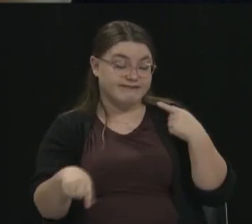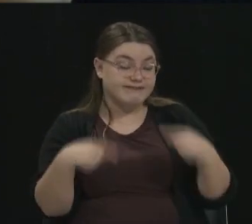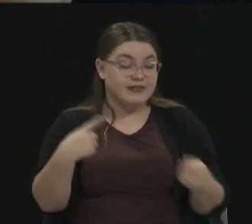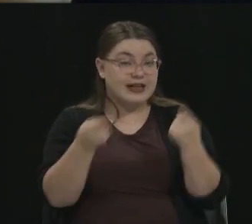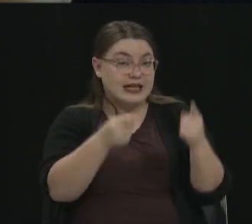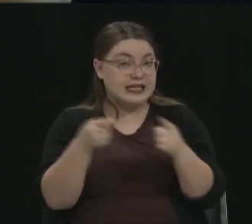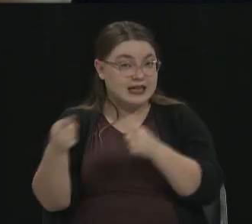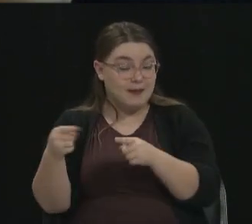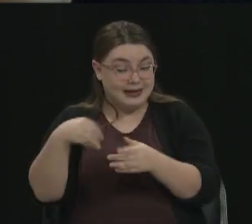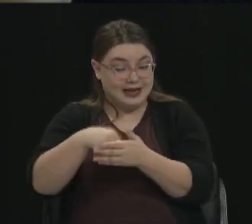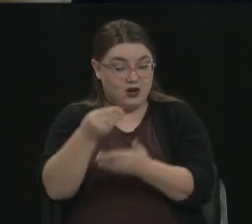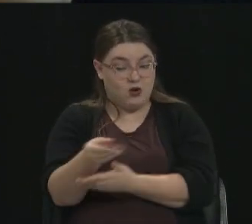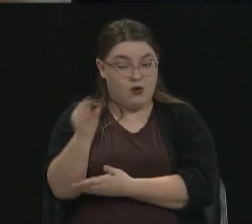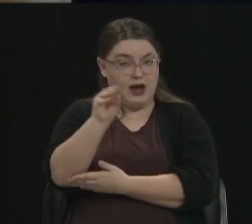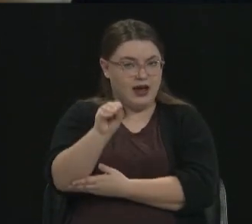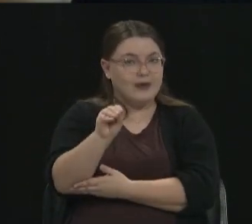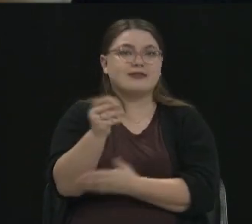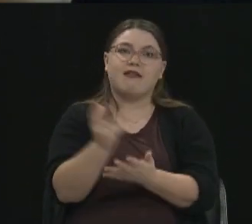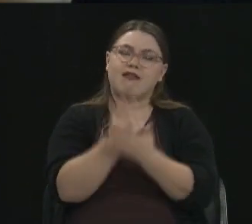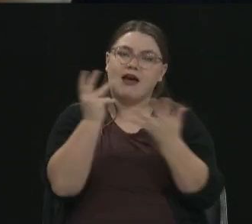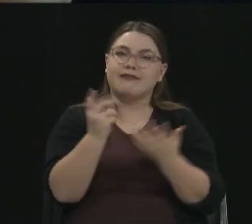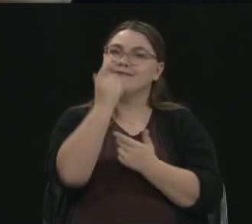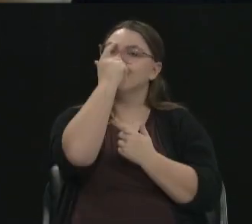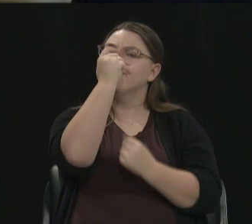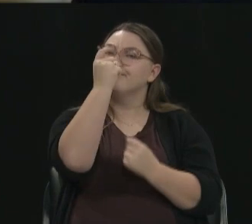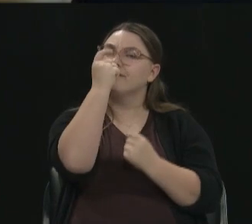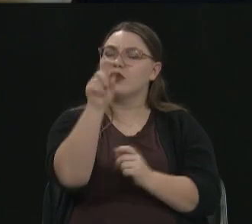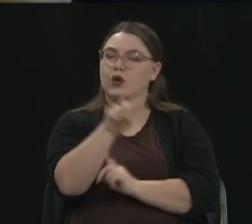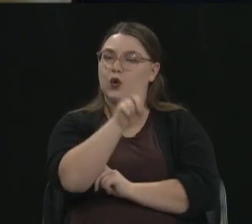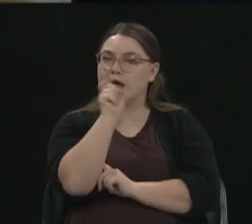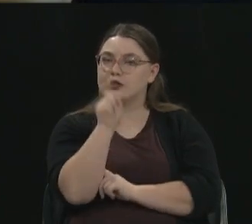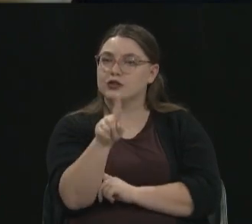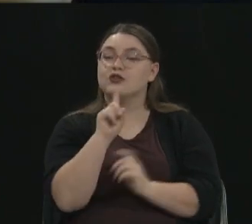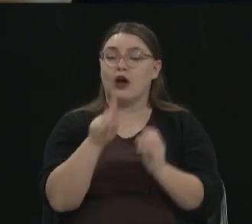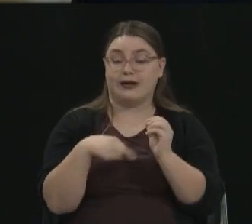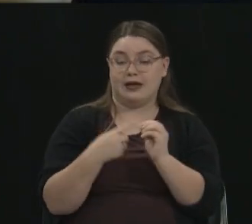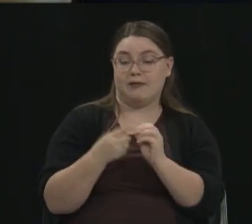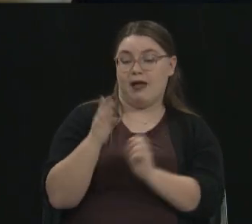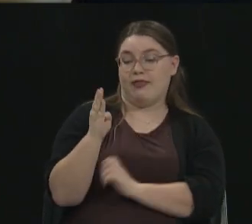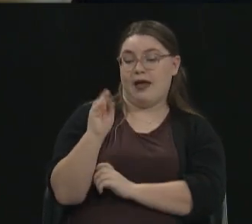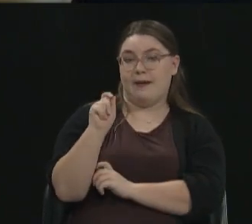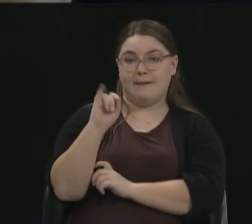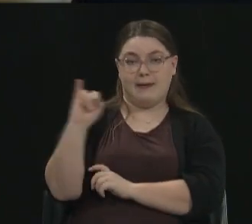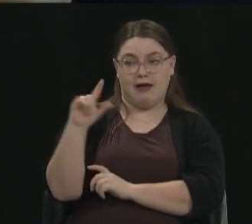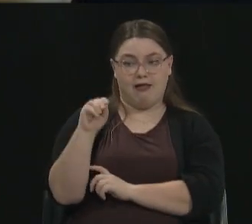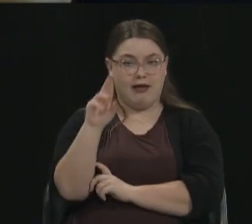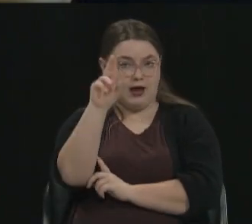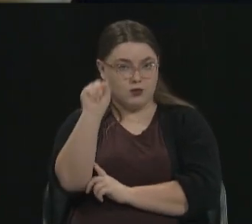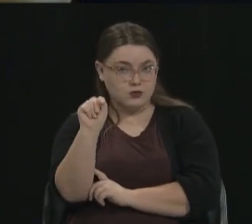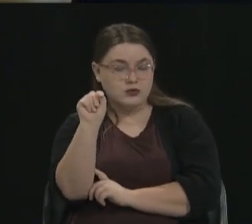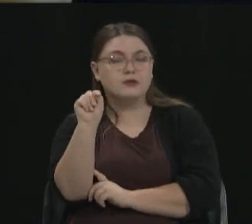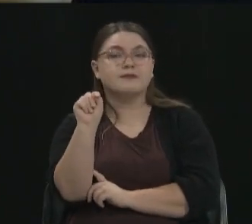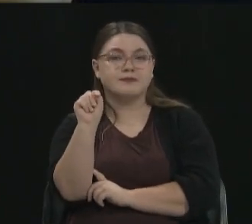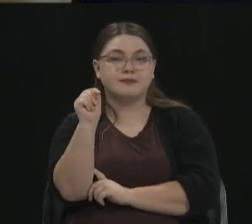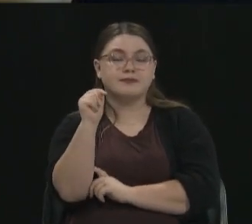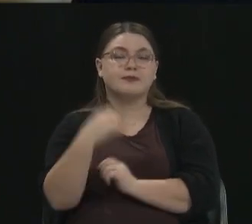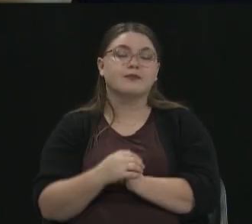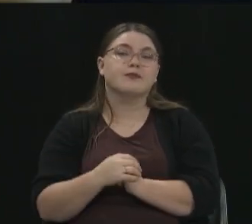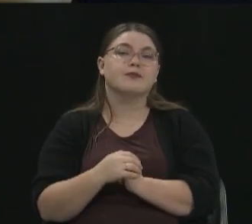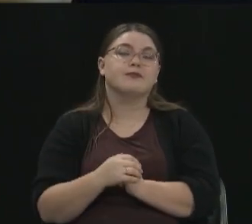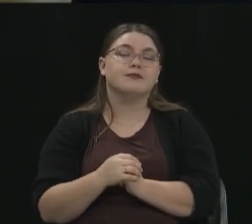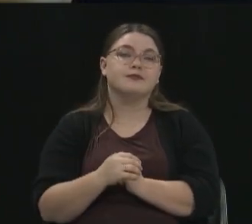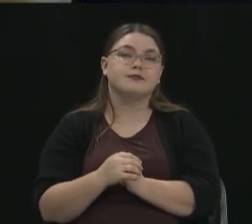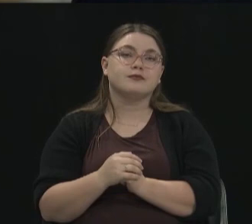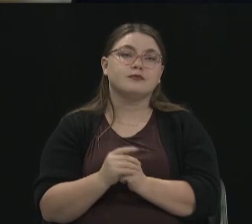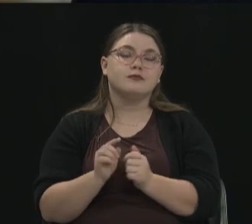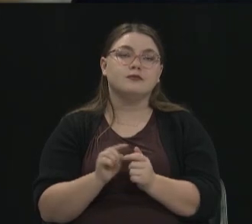raised lots of interesting questions. So we've already talked about the bailout, but the